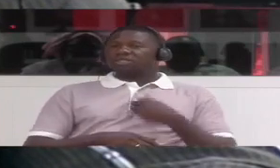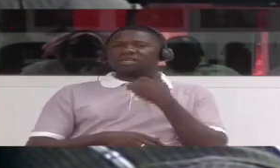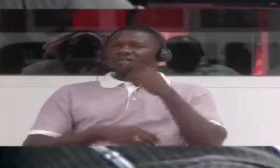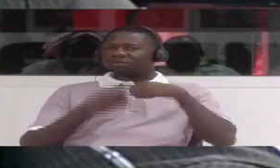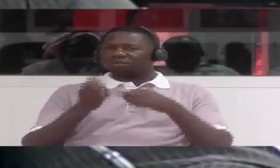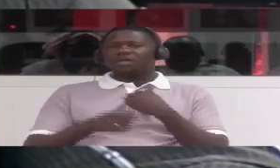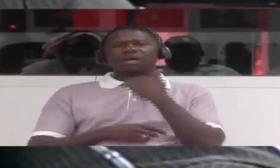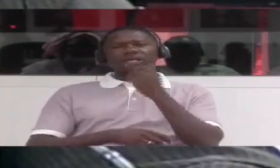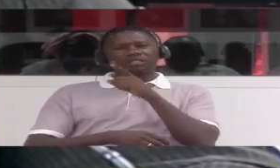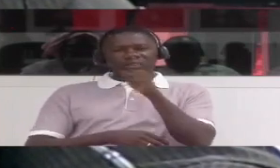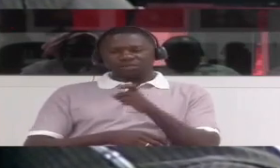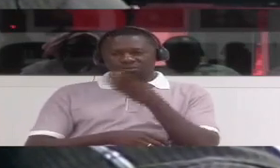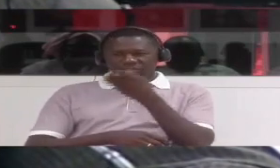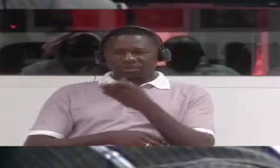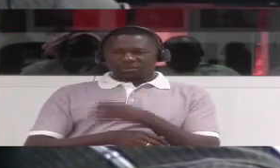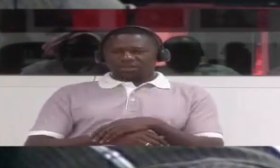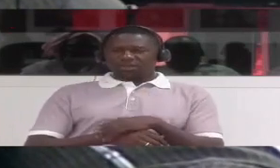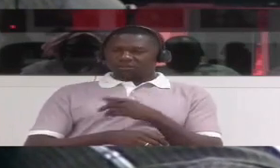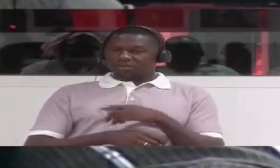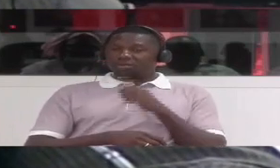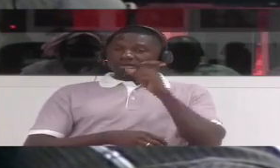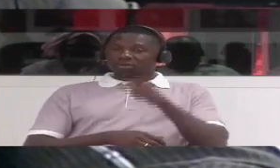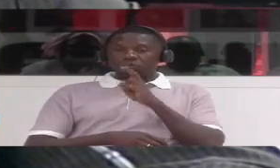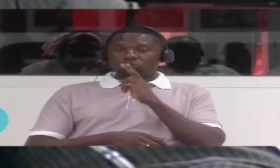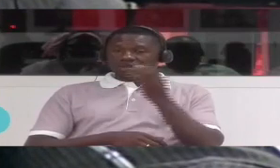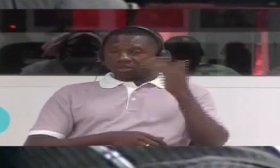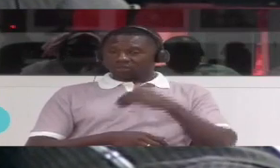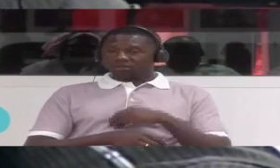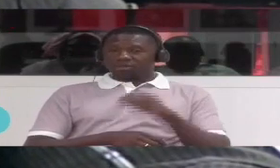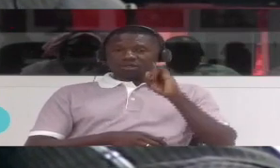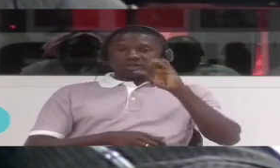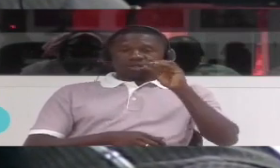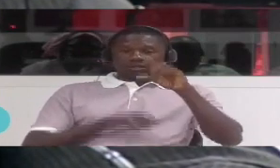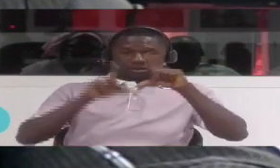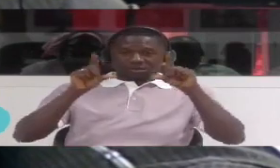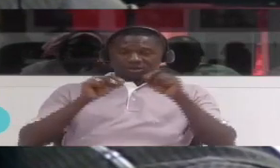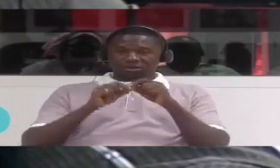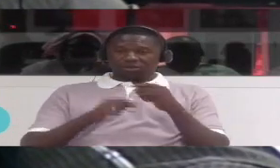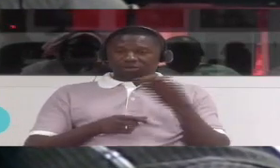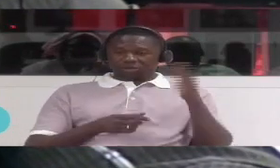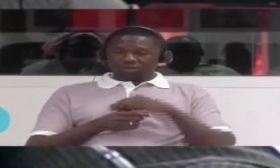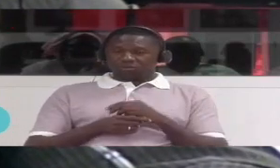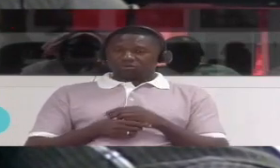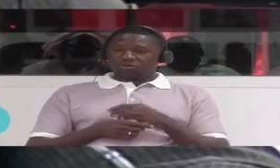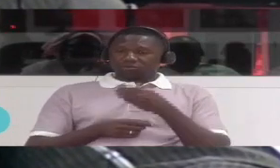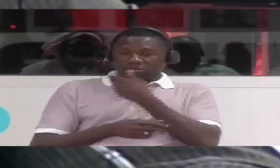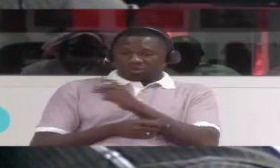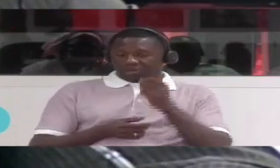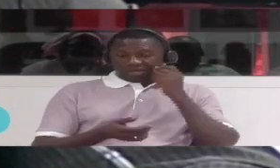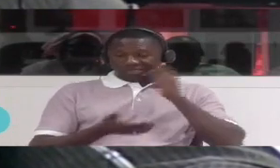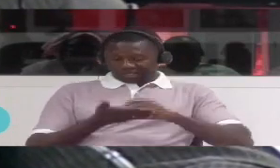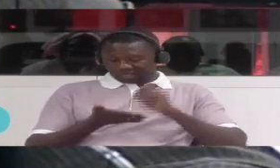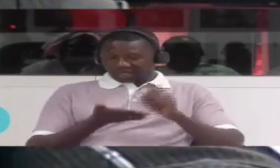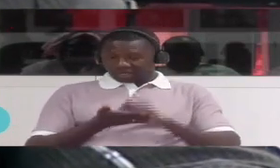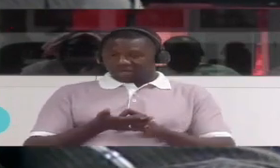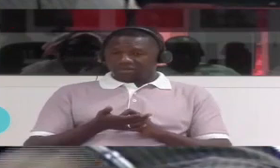The guy who came with his ID card to bail me said he signed my bail at the office of